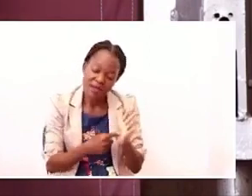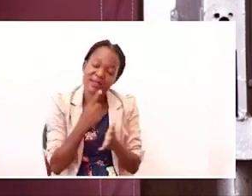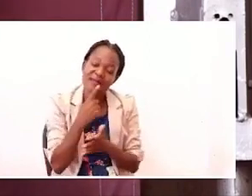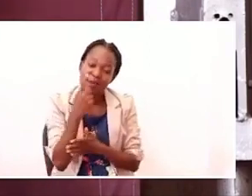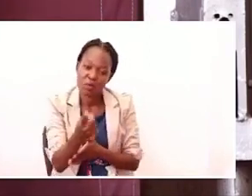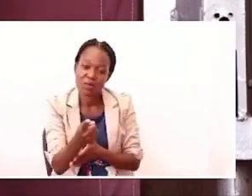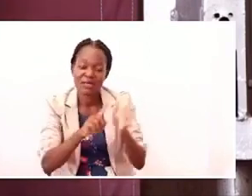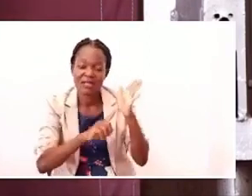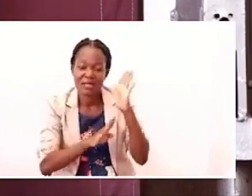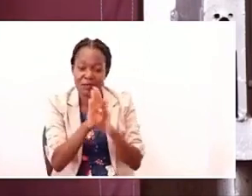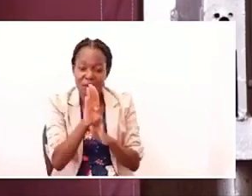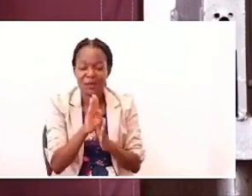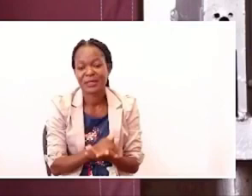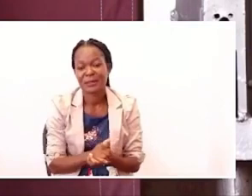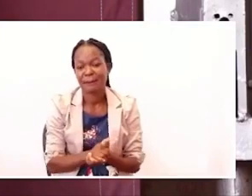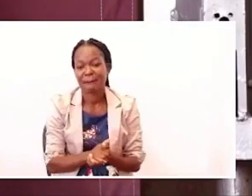development